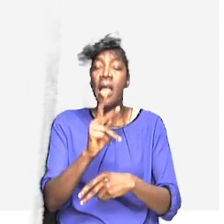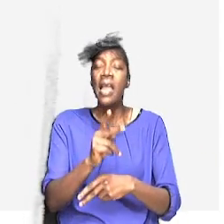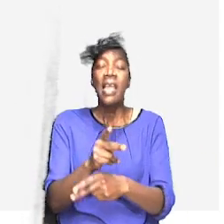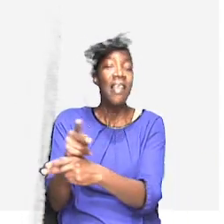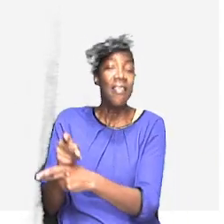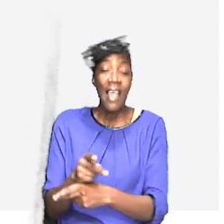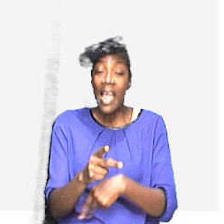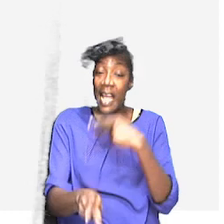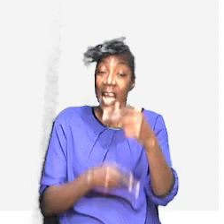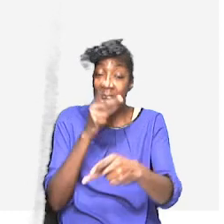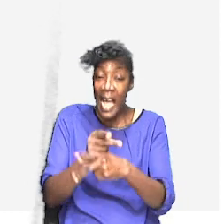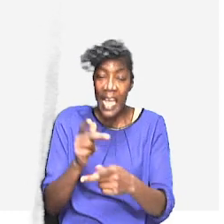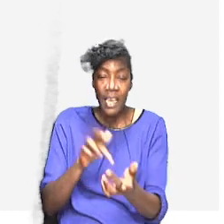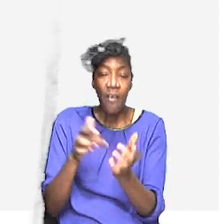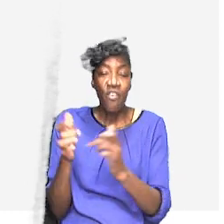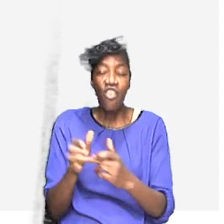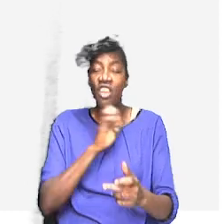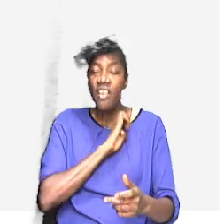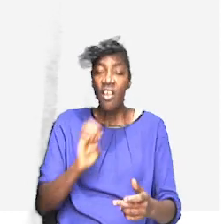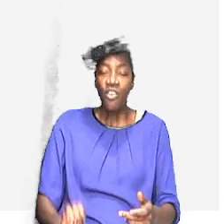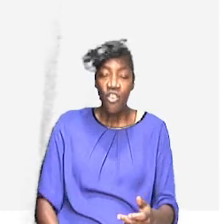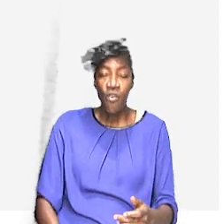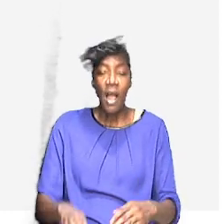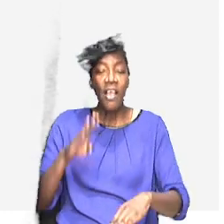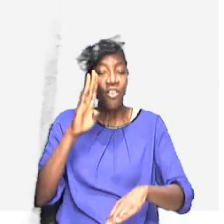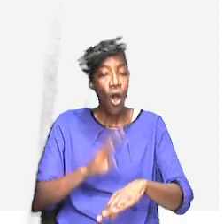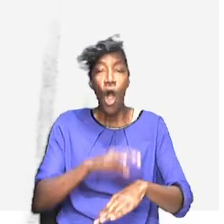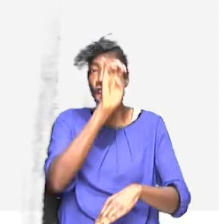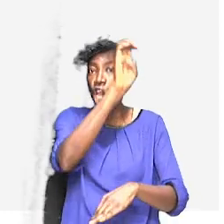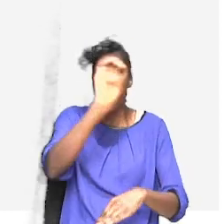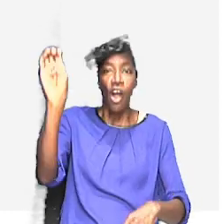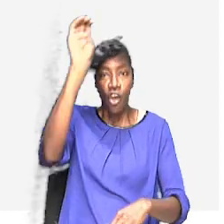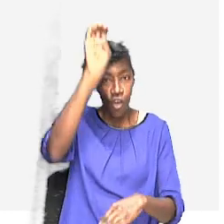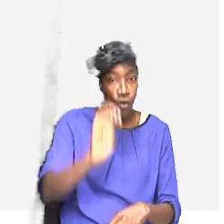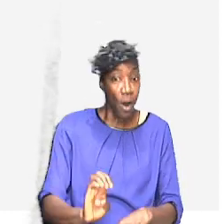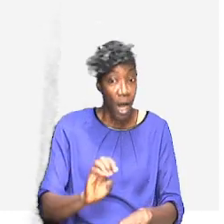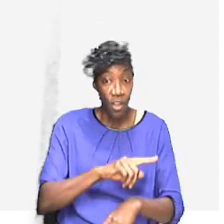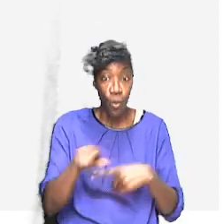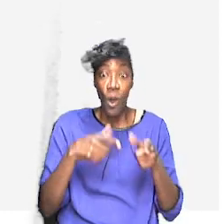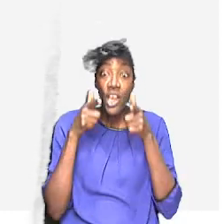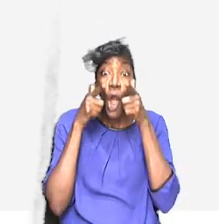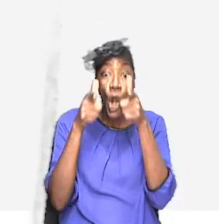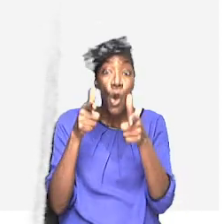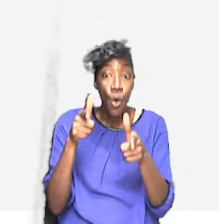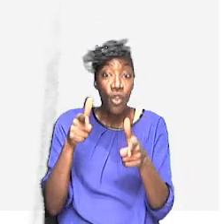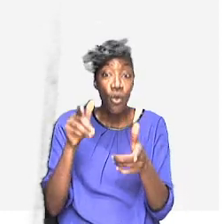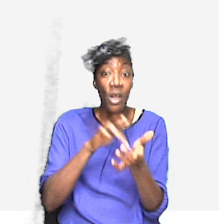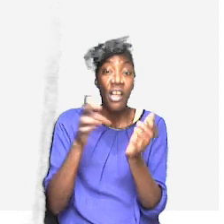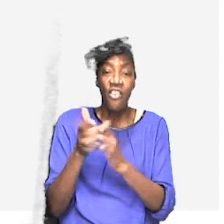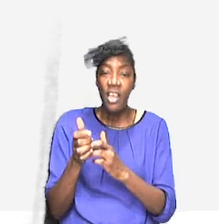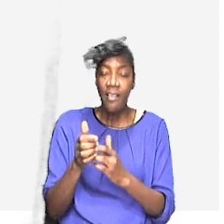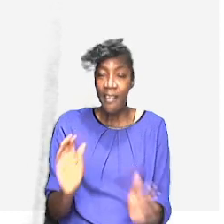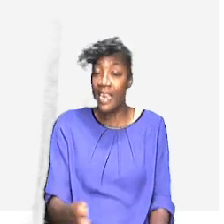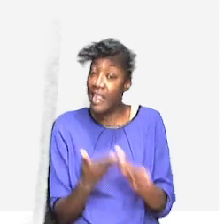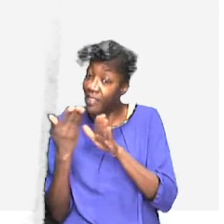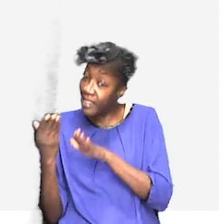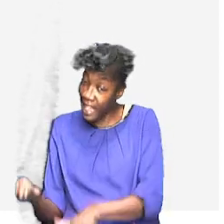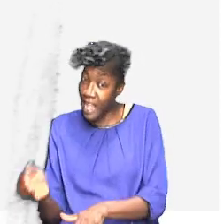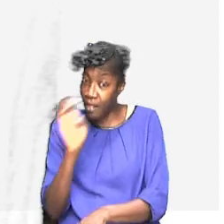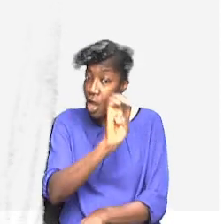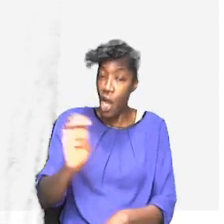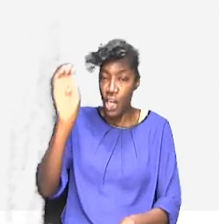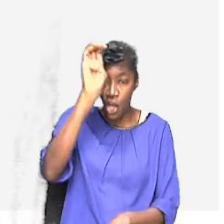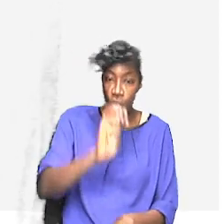of Jesus Christ now being on the cross, amen. And when we look to Jesus and his death on the cross, amen, we can